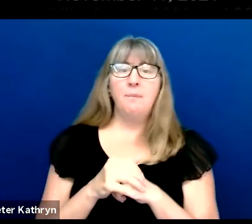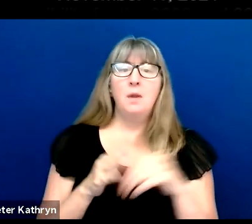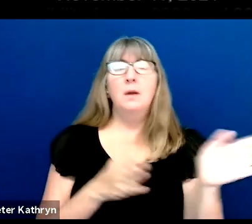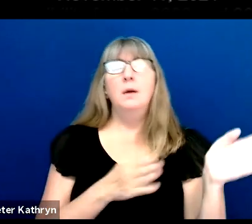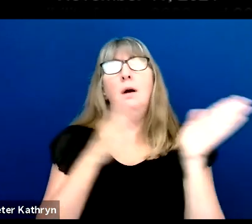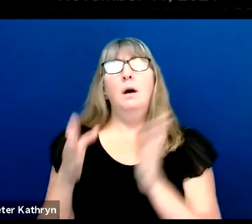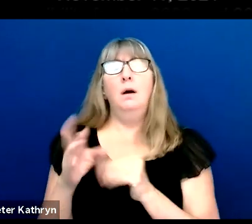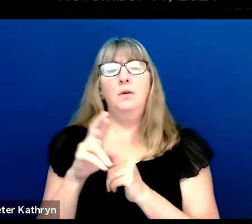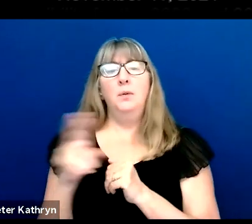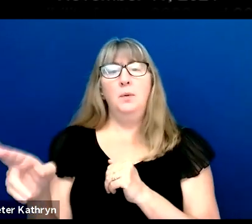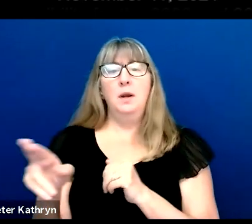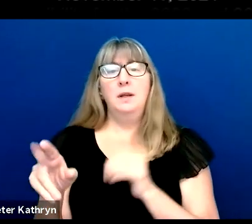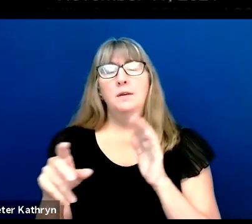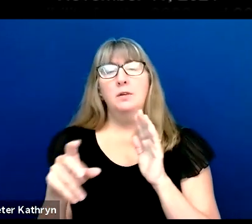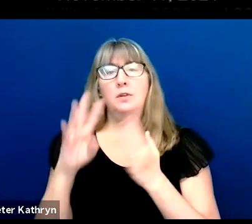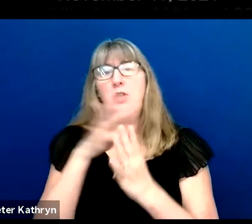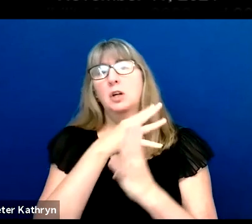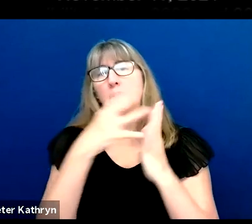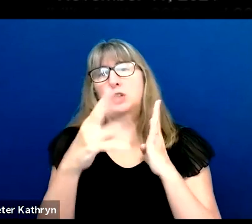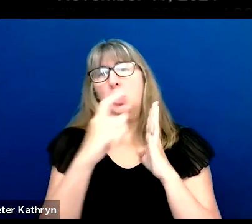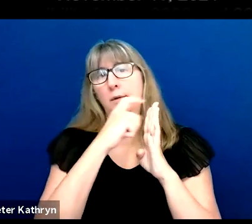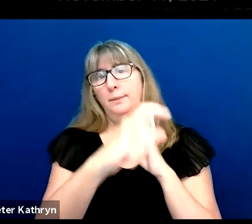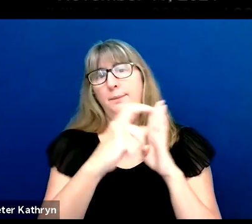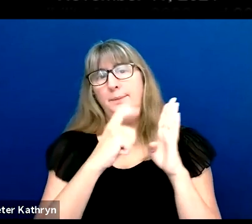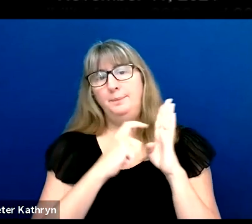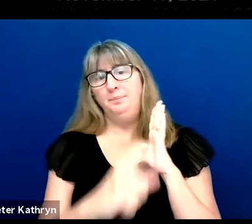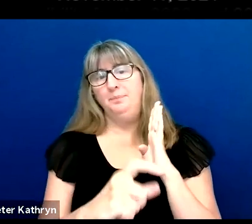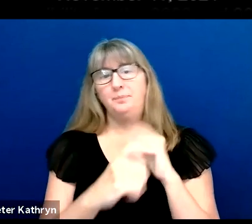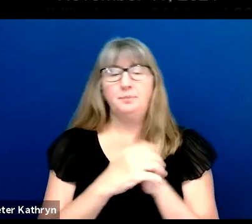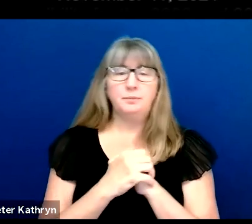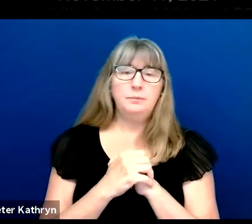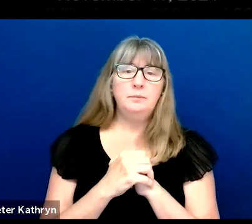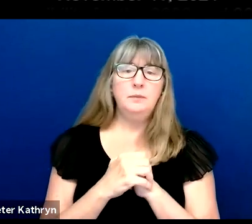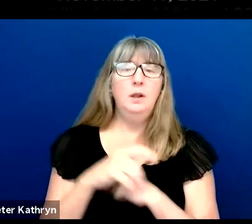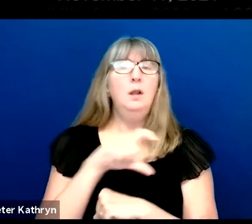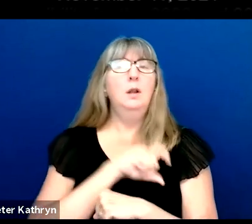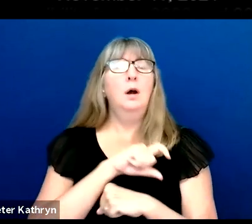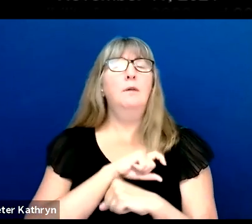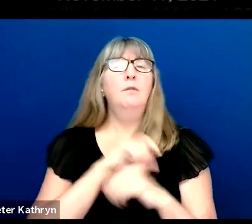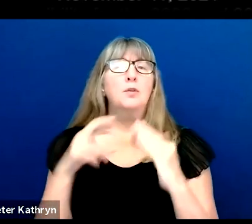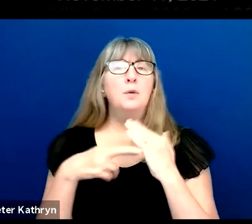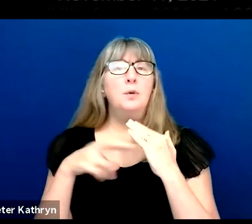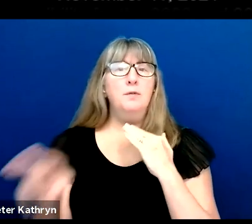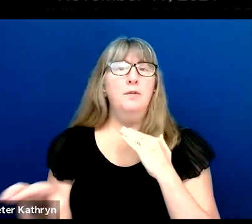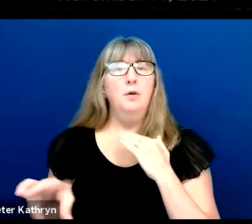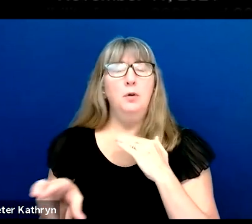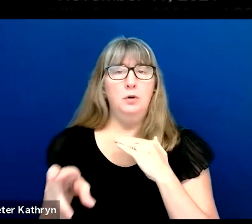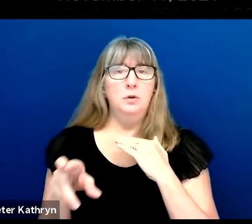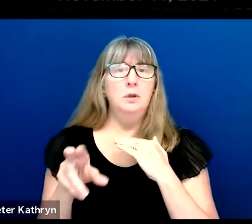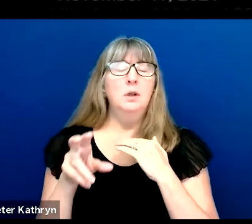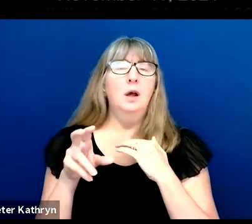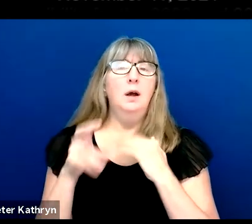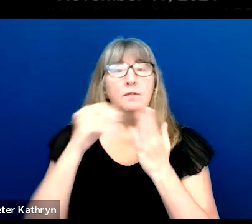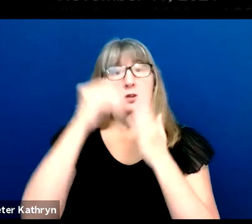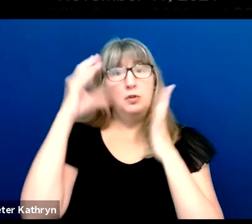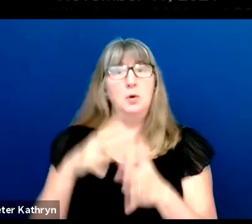a banded chart of the law enforcement referral rates of students of various ethnicities. The